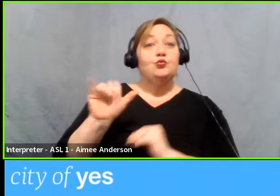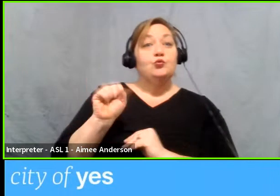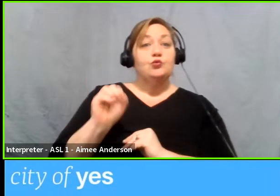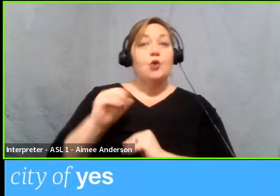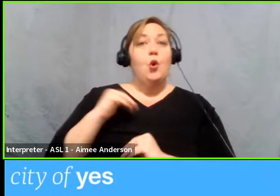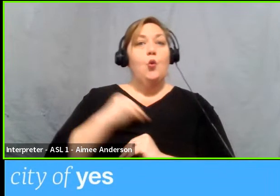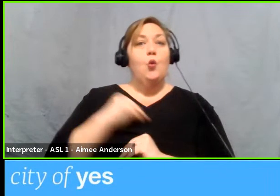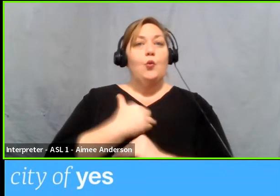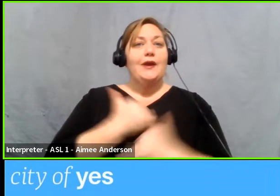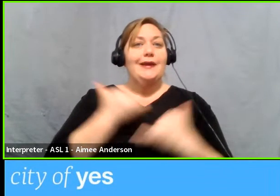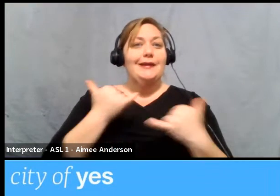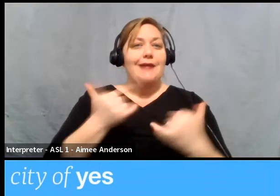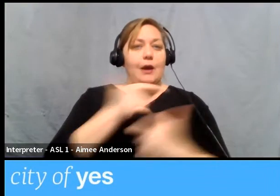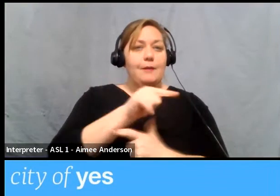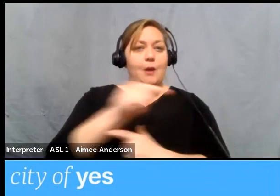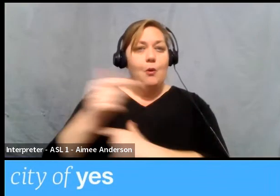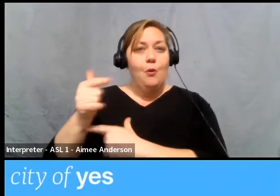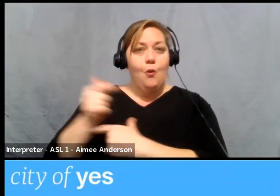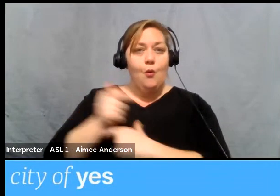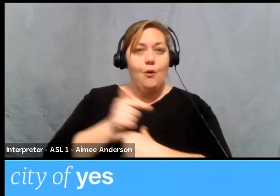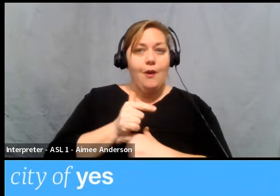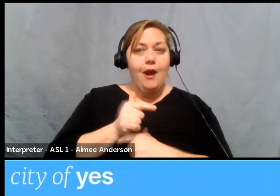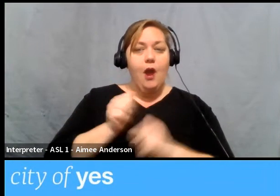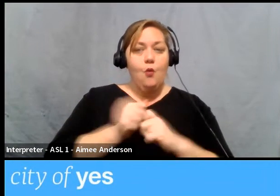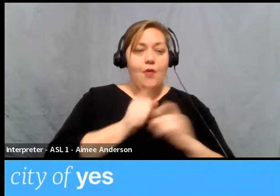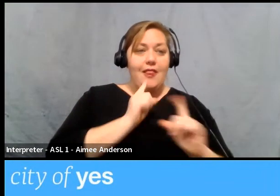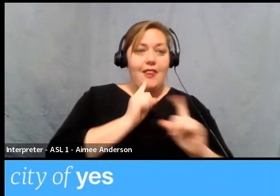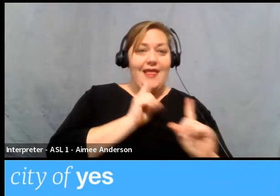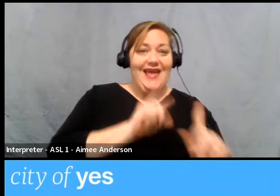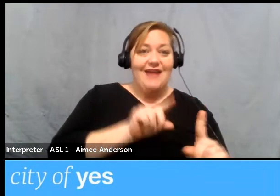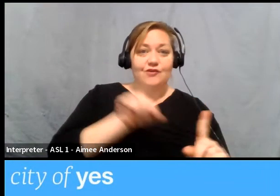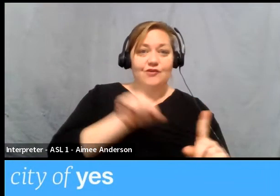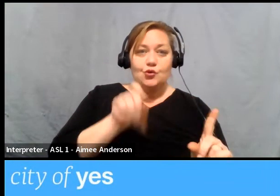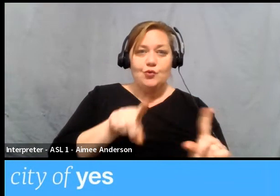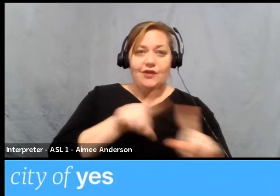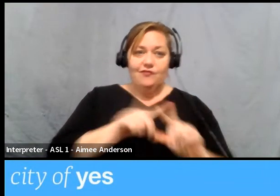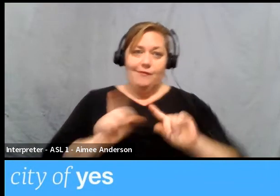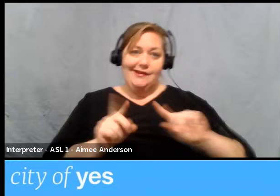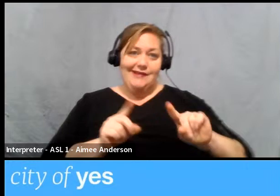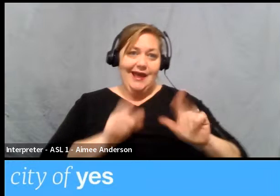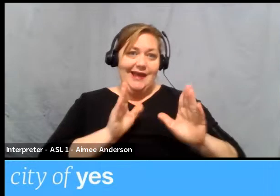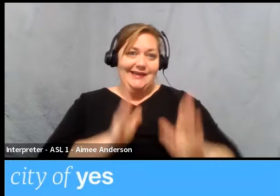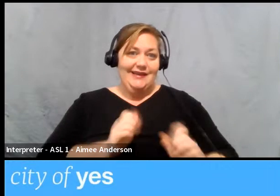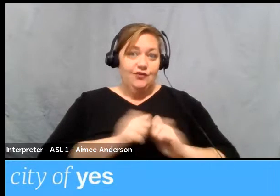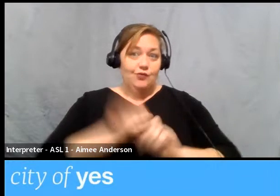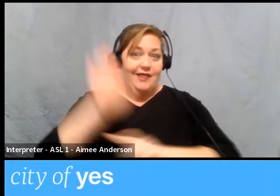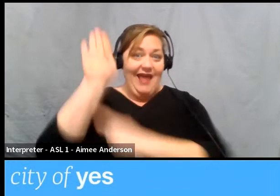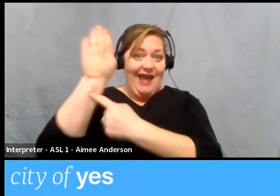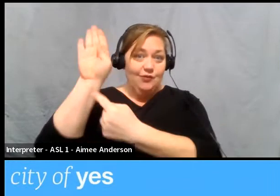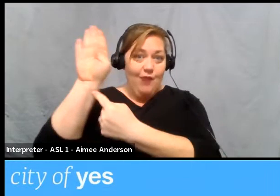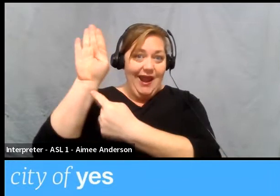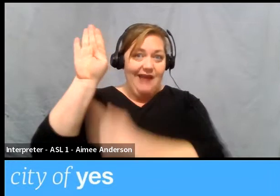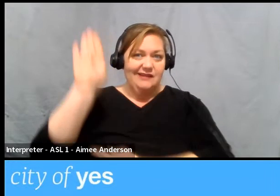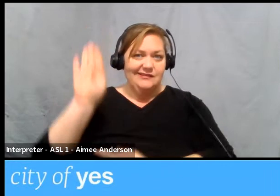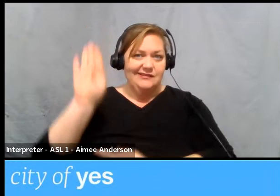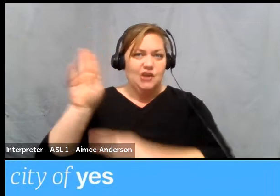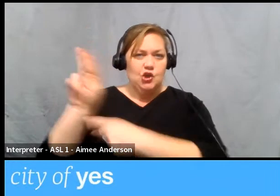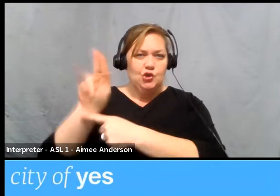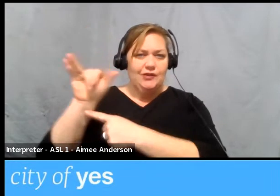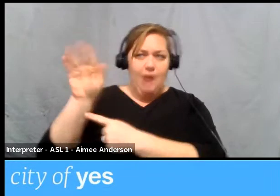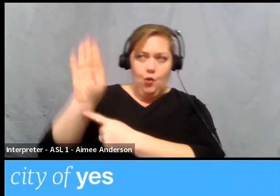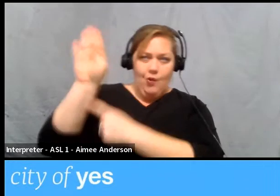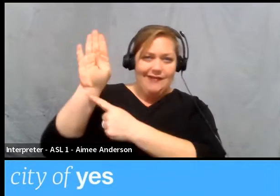be alternating between answering questions from attendees with hands raised, again, using that raise